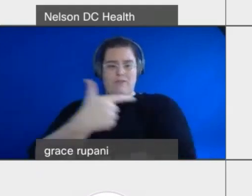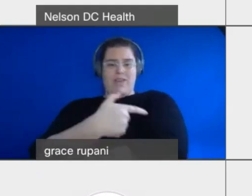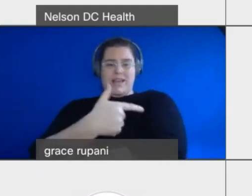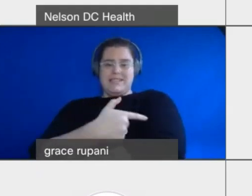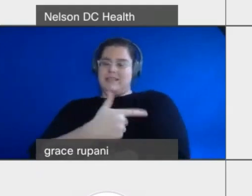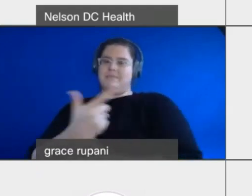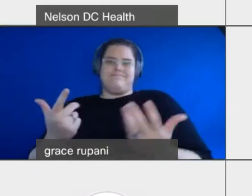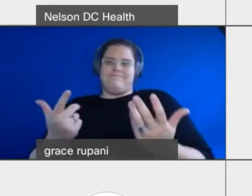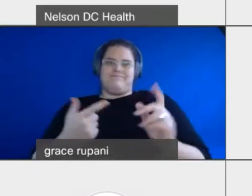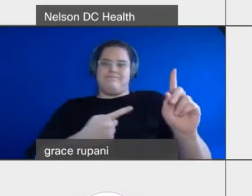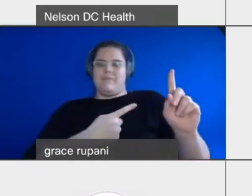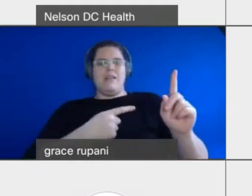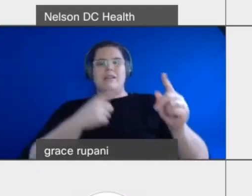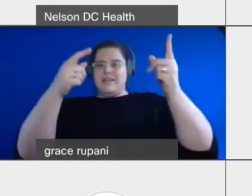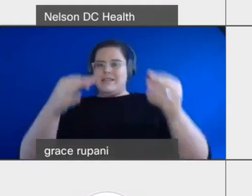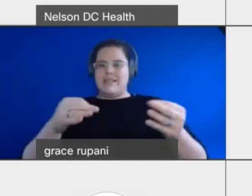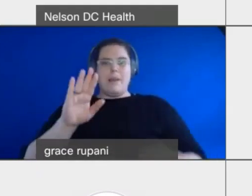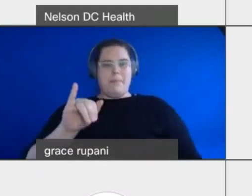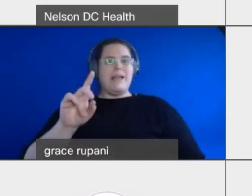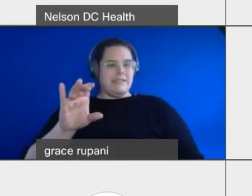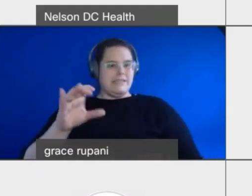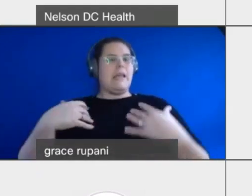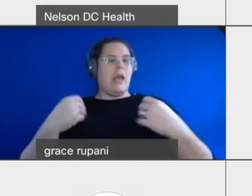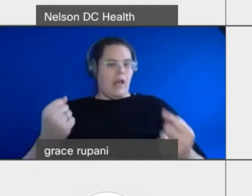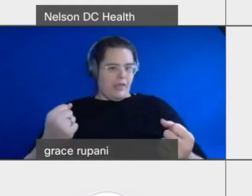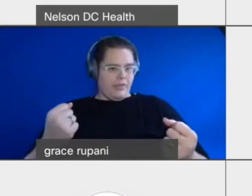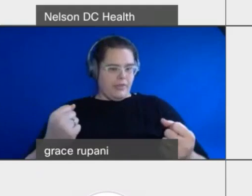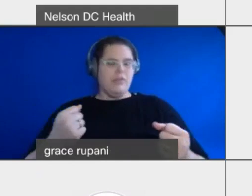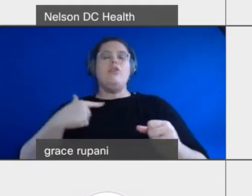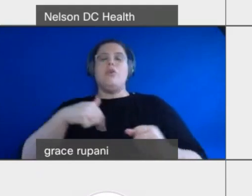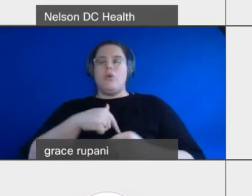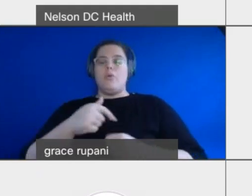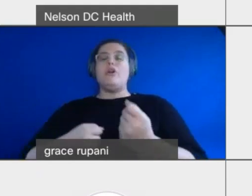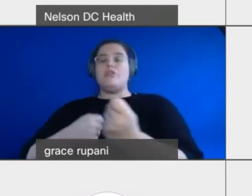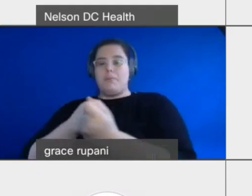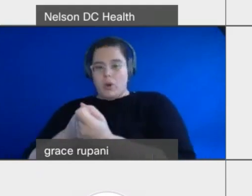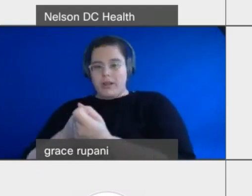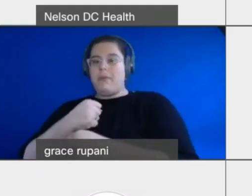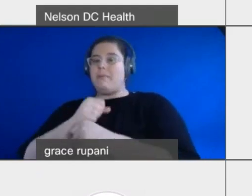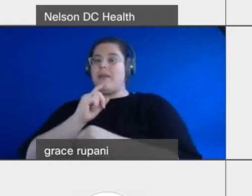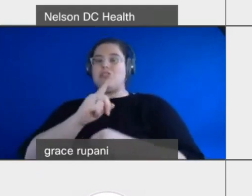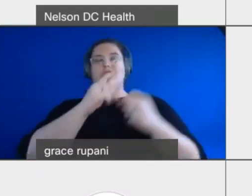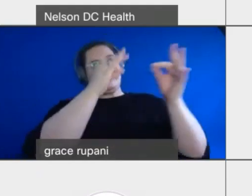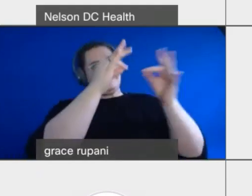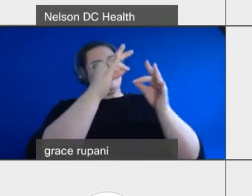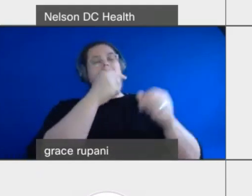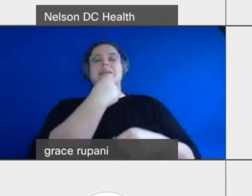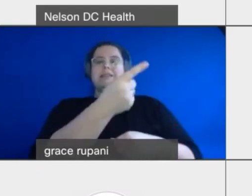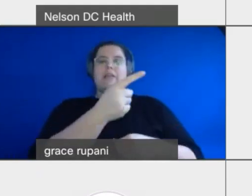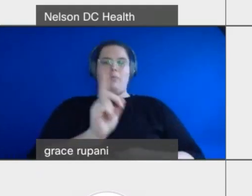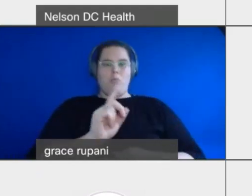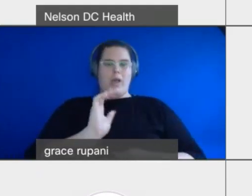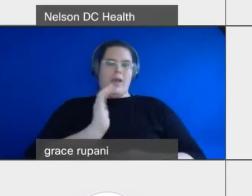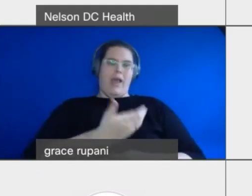DC Health. We are supporting them in terms of ensuring that they know what our target populations locations are and what settings